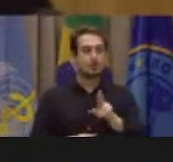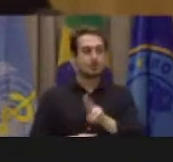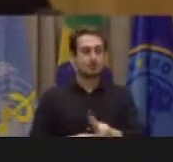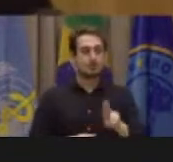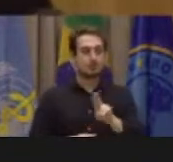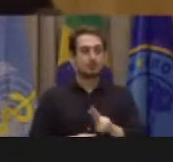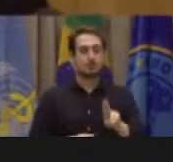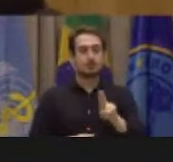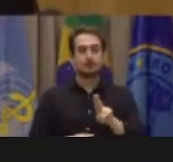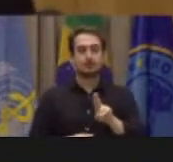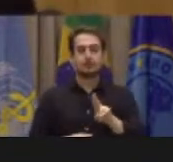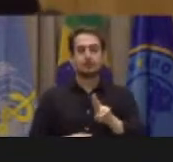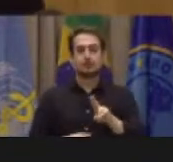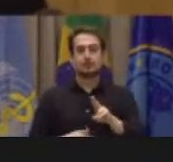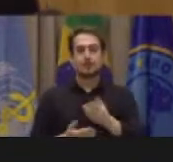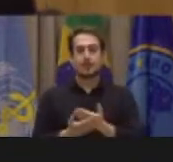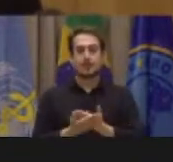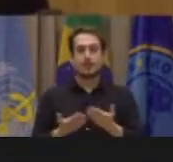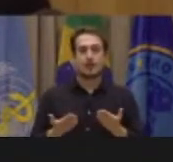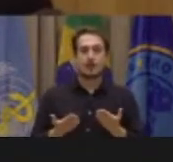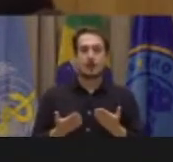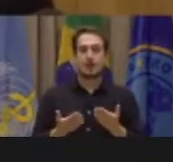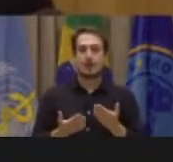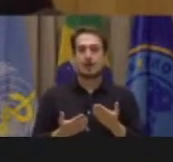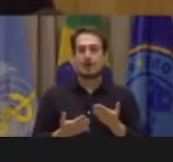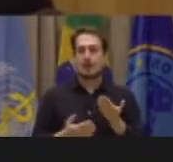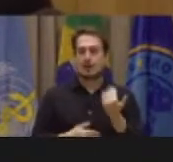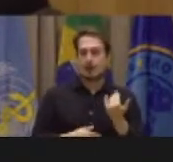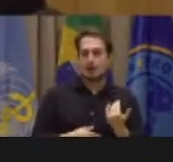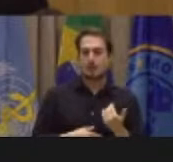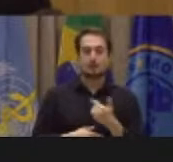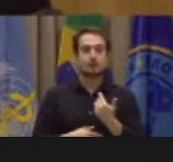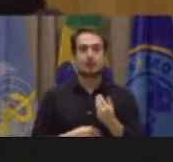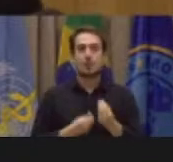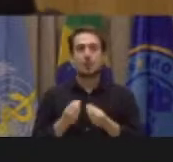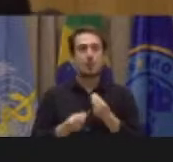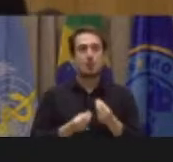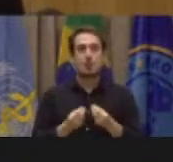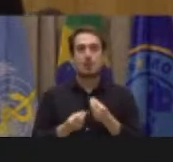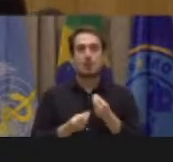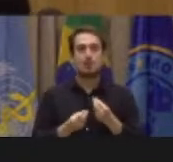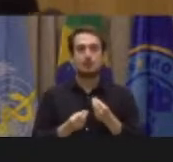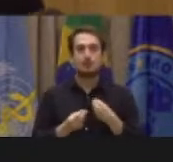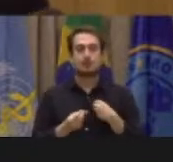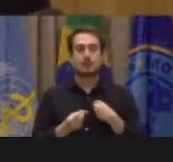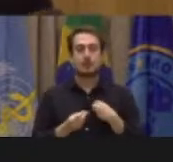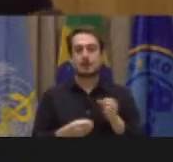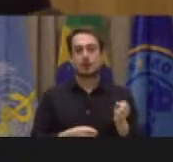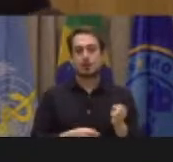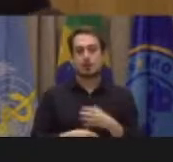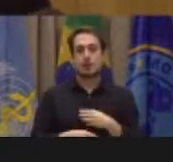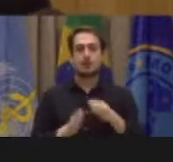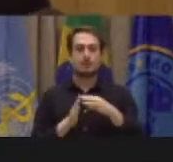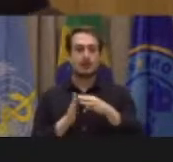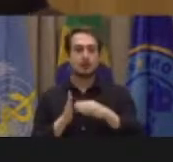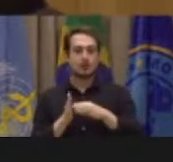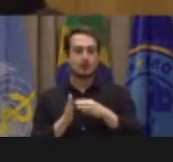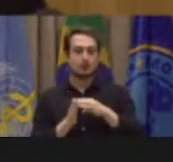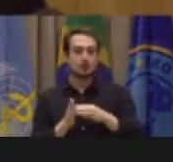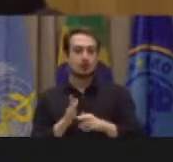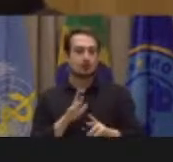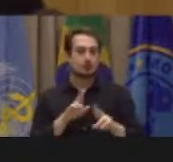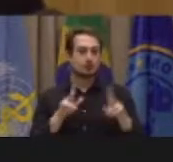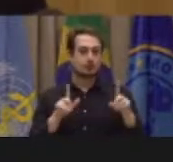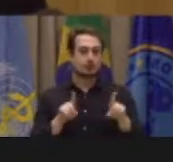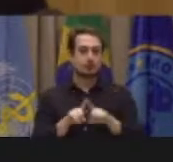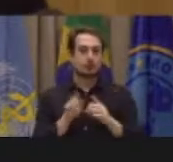And the use of corticoids, for example, is something that is quite old. I wouldn't say